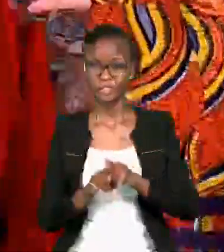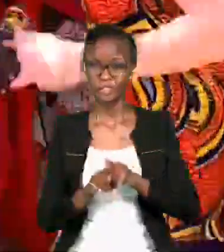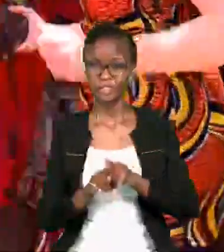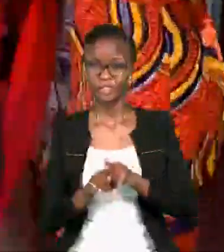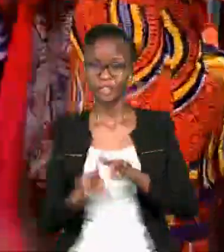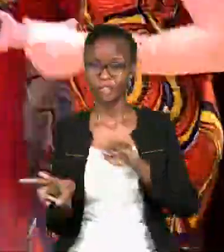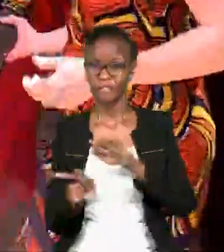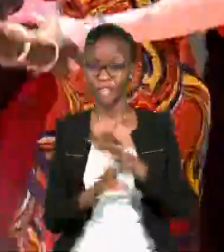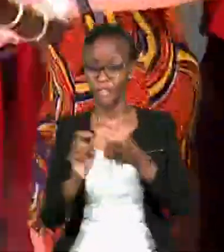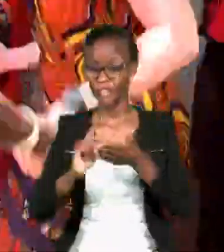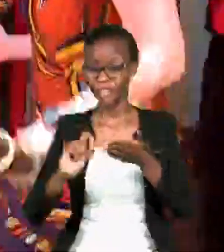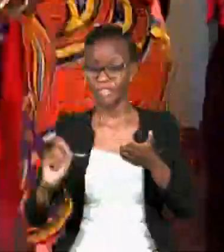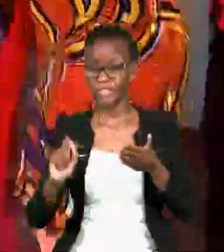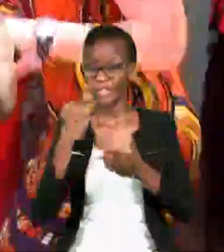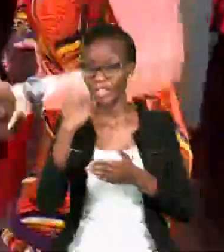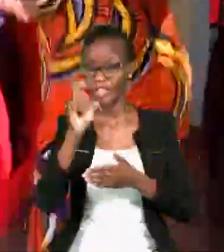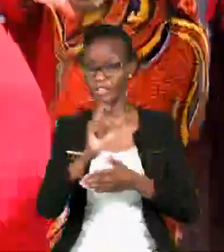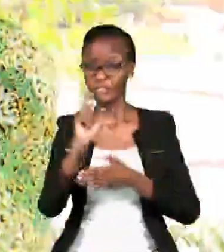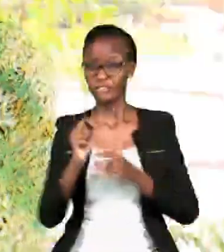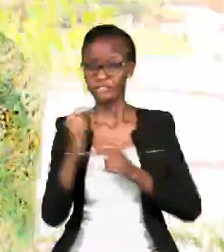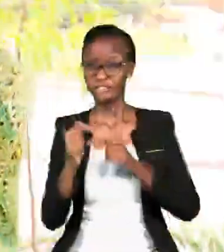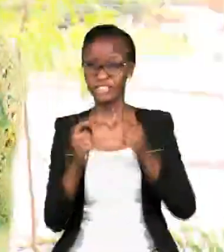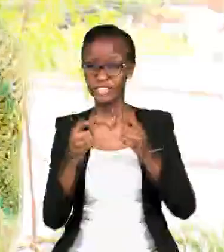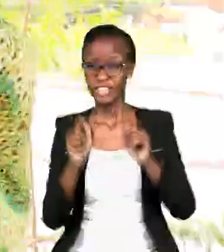Annette Msebani, is trying to keep up with the rhythm.